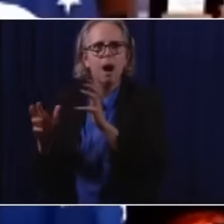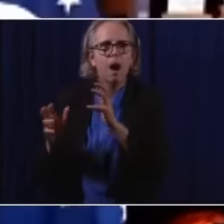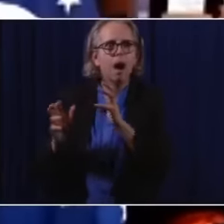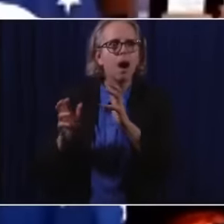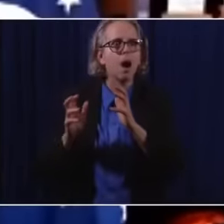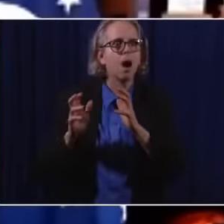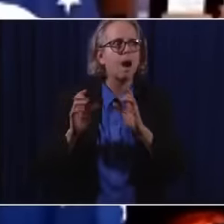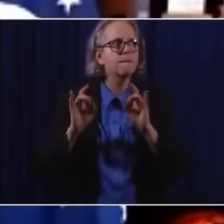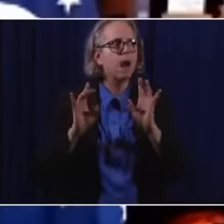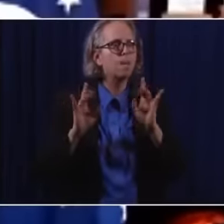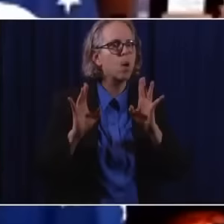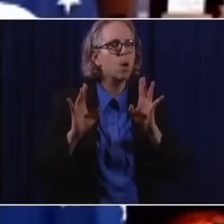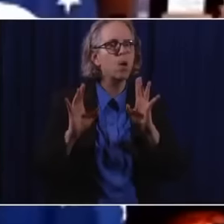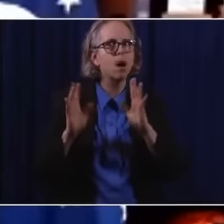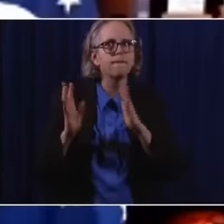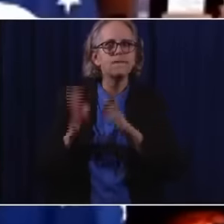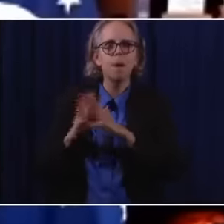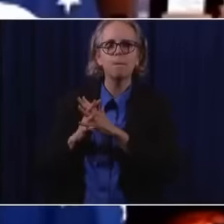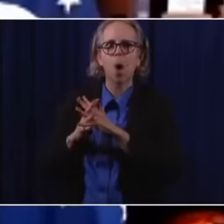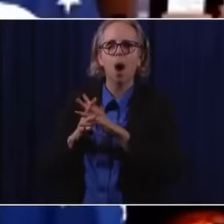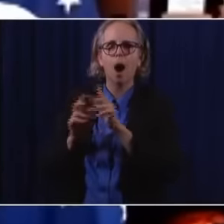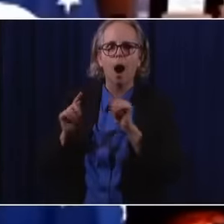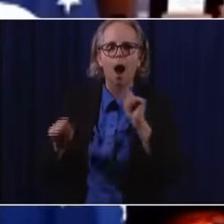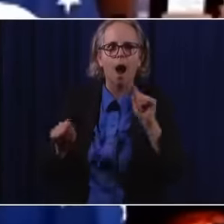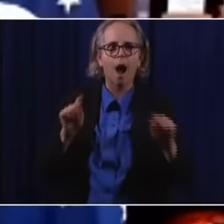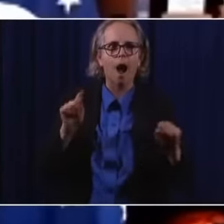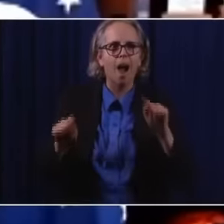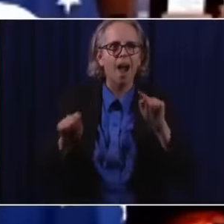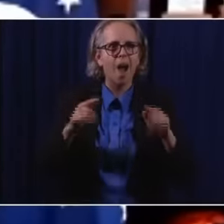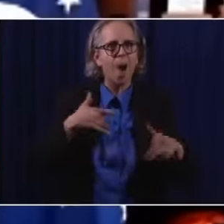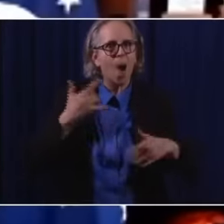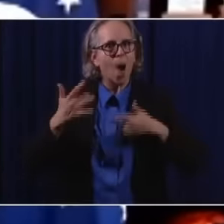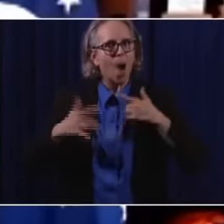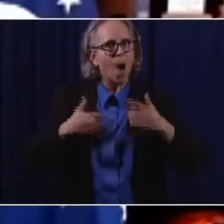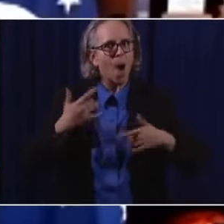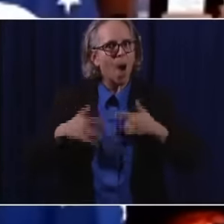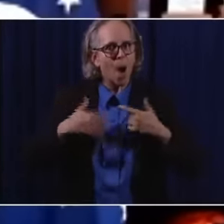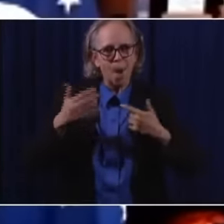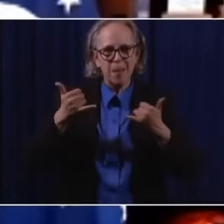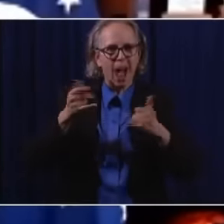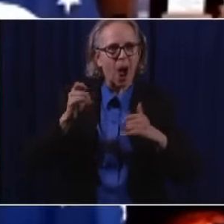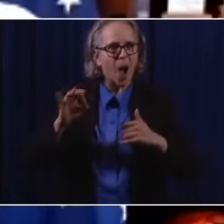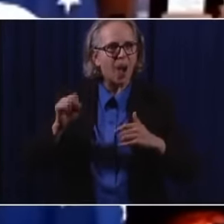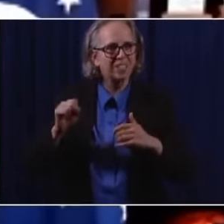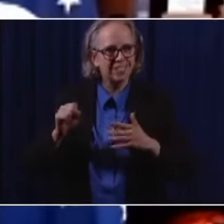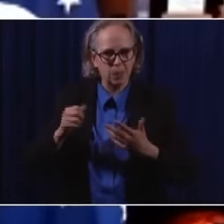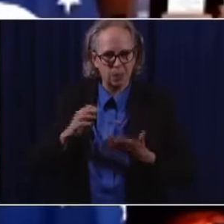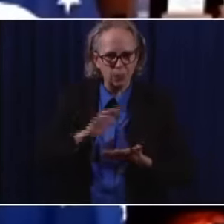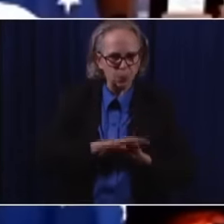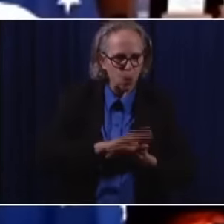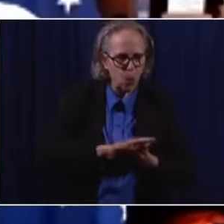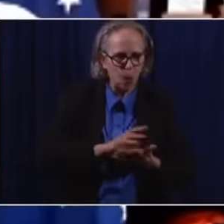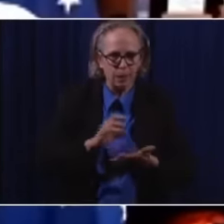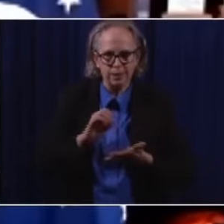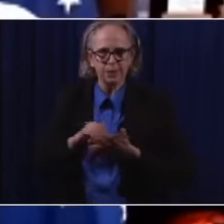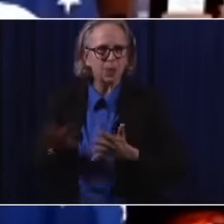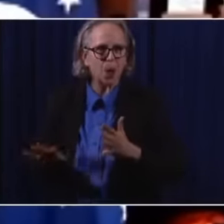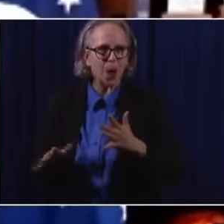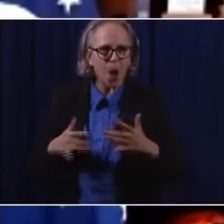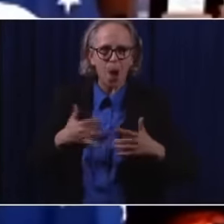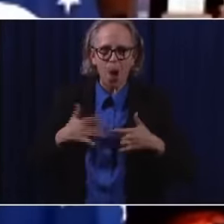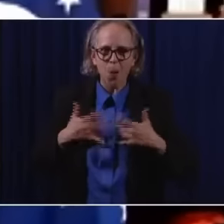volleyball or football, it's playoff season. And the schools themselves and the student athletes themselves have the most at stake.